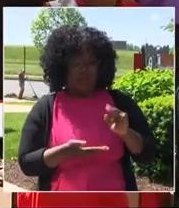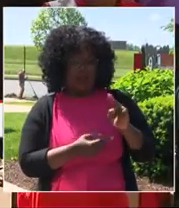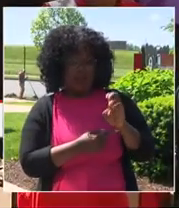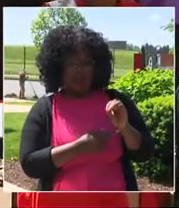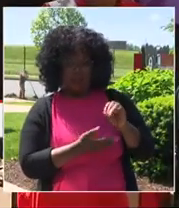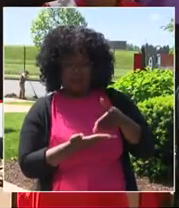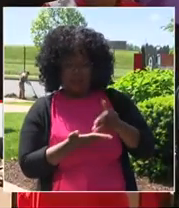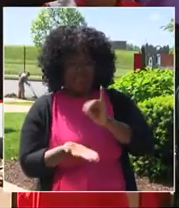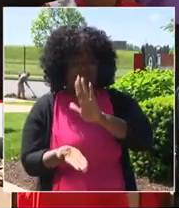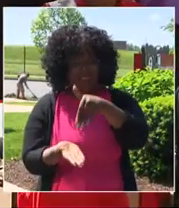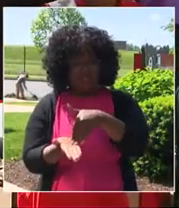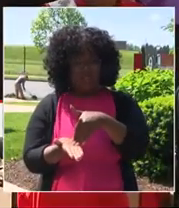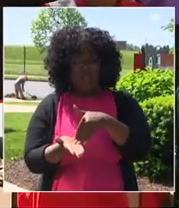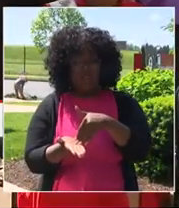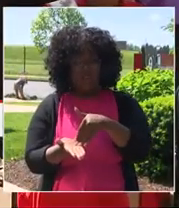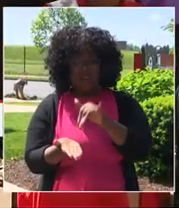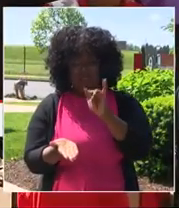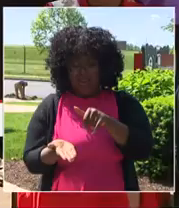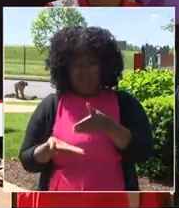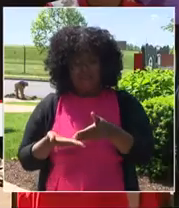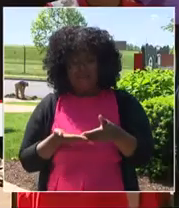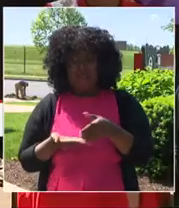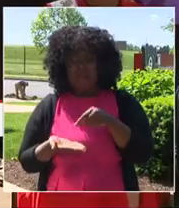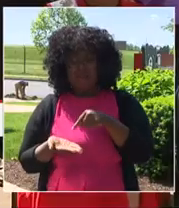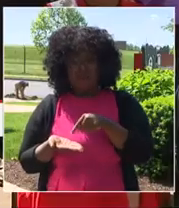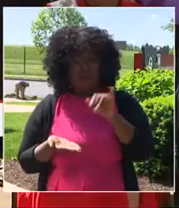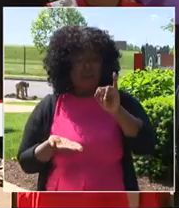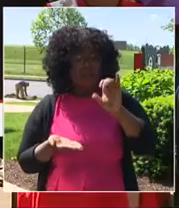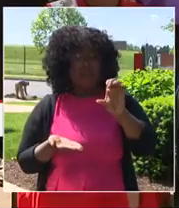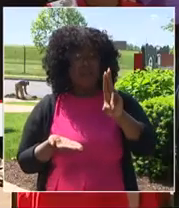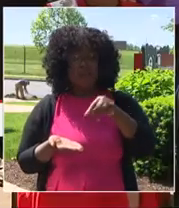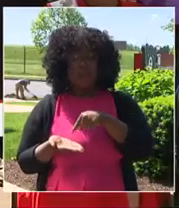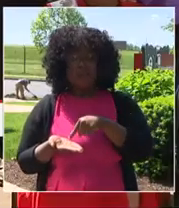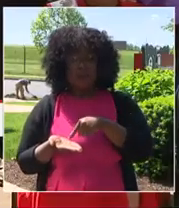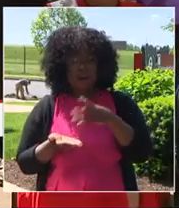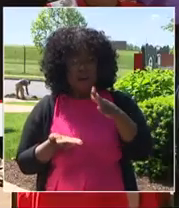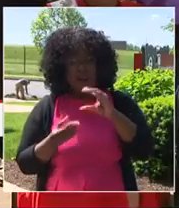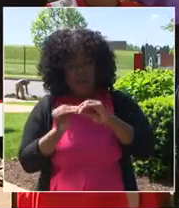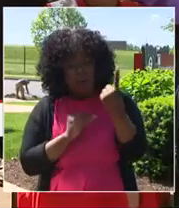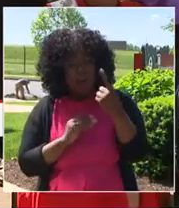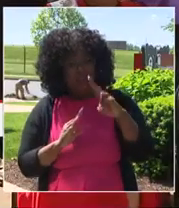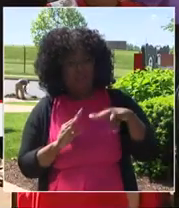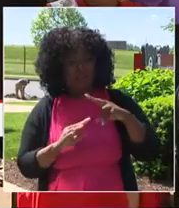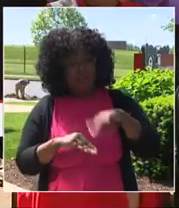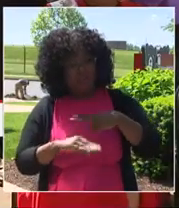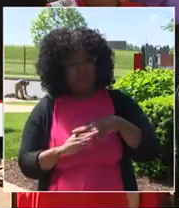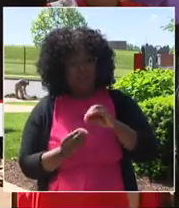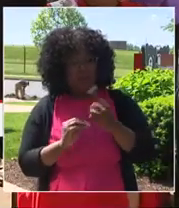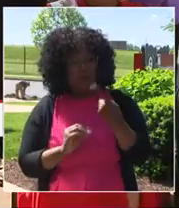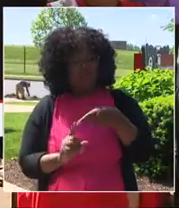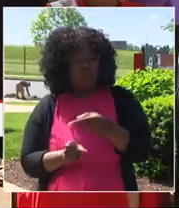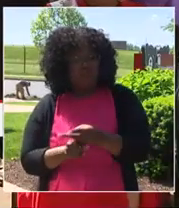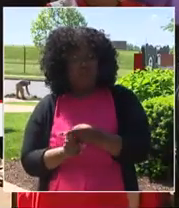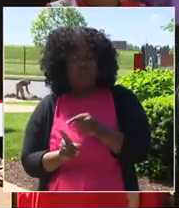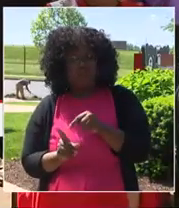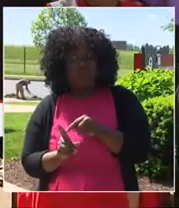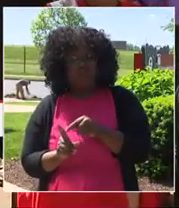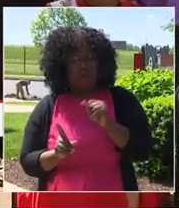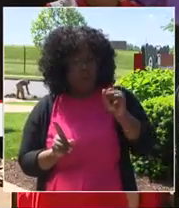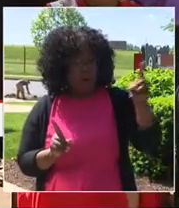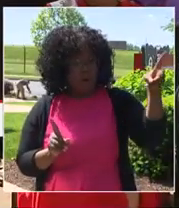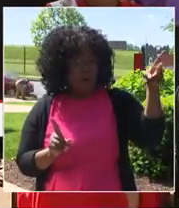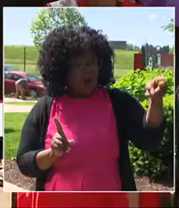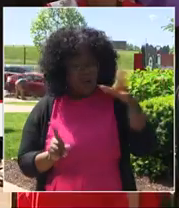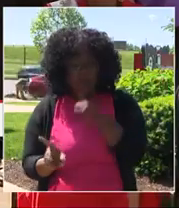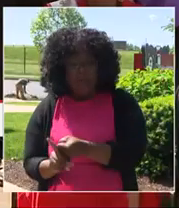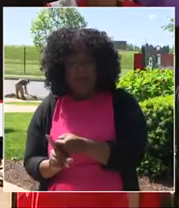Our NICU is ranked number 1 or 2 in the nation consistently every year. So the impact is immediate, it's broad, but